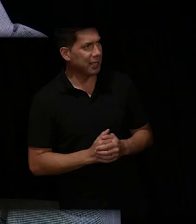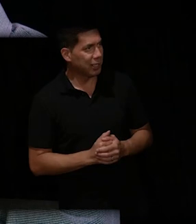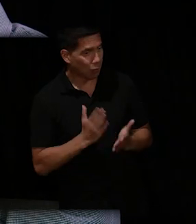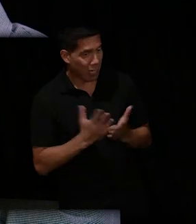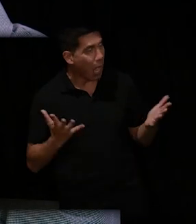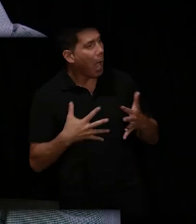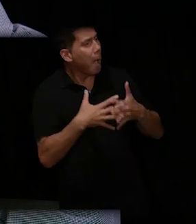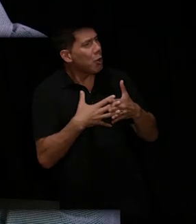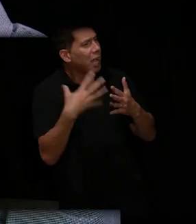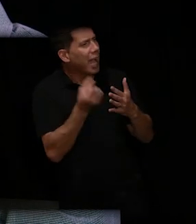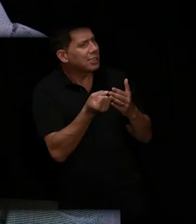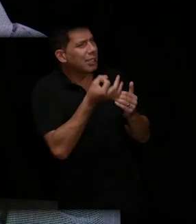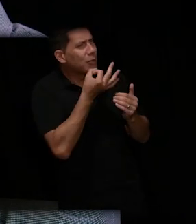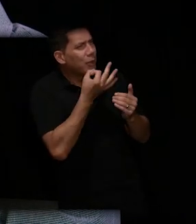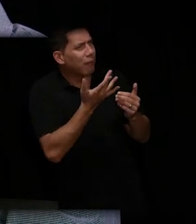of a